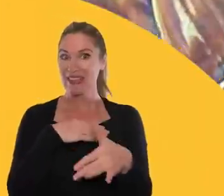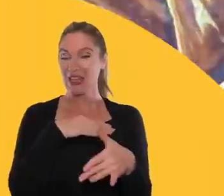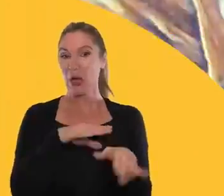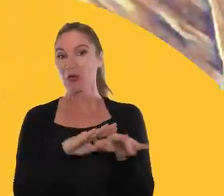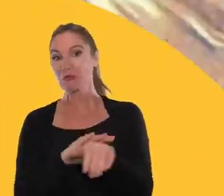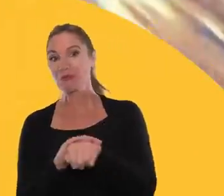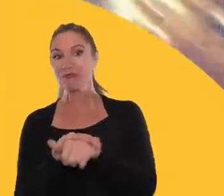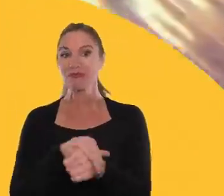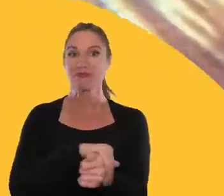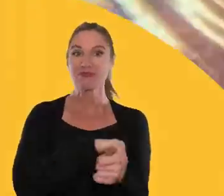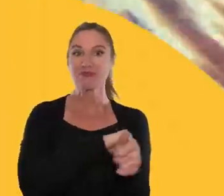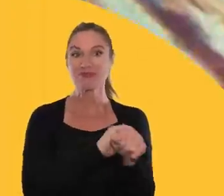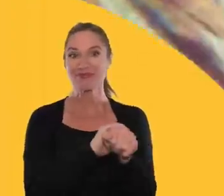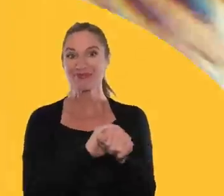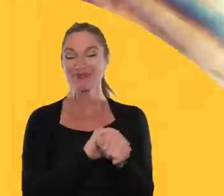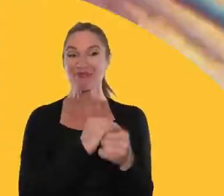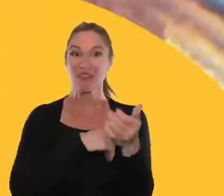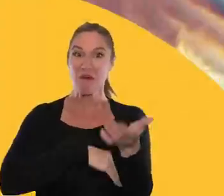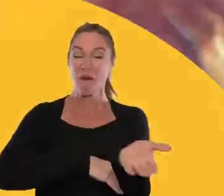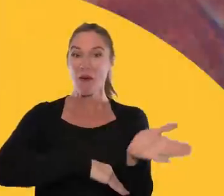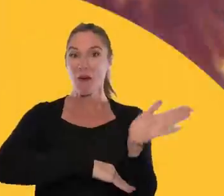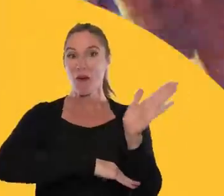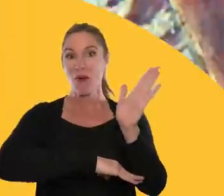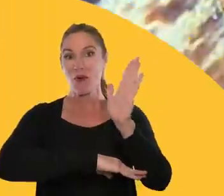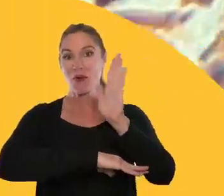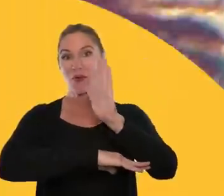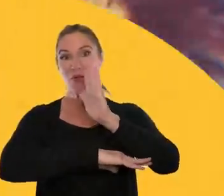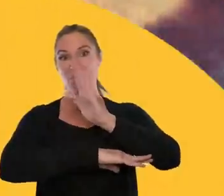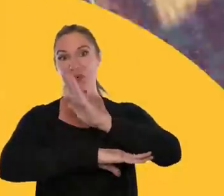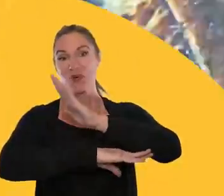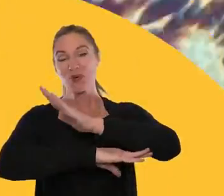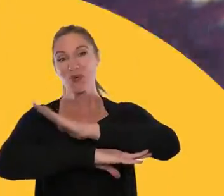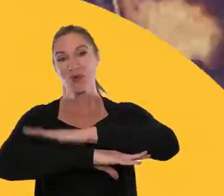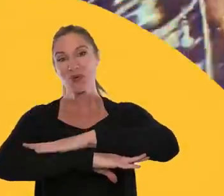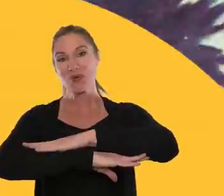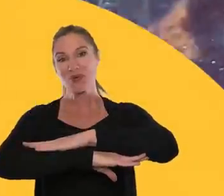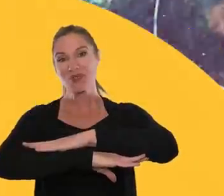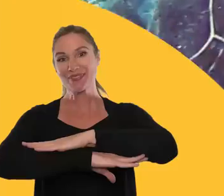sea goes clack, clack, clack, all through the